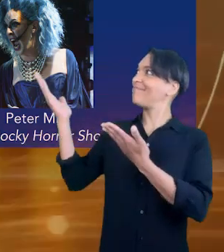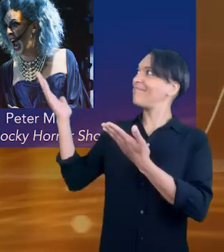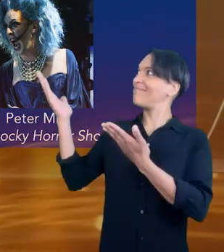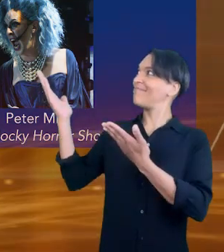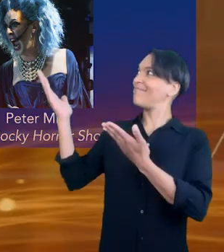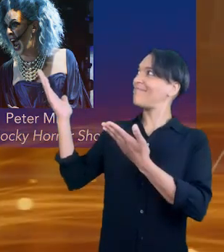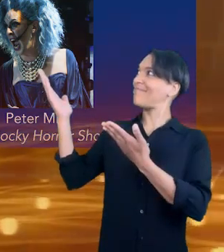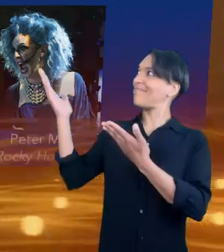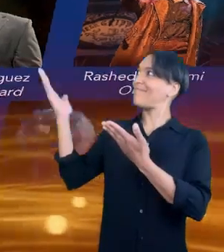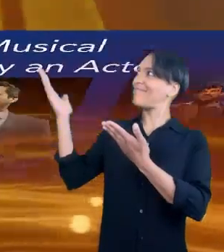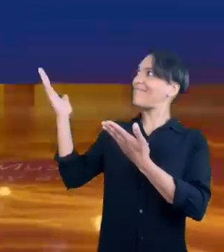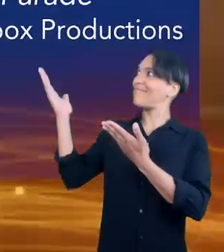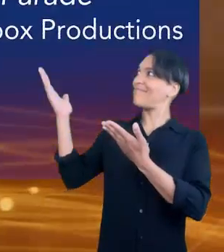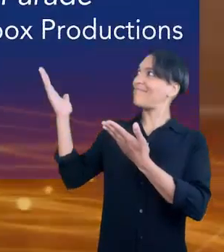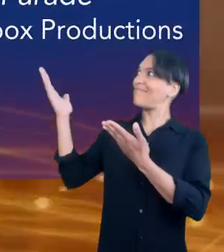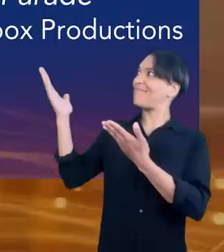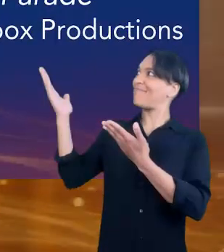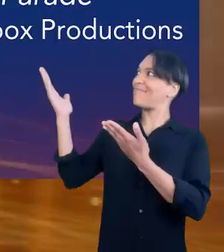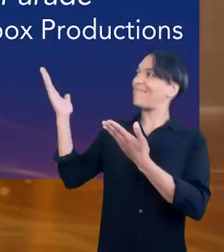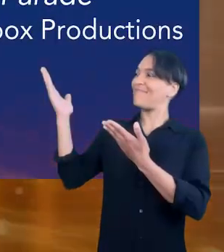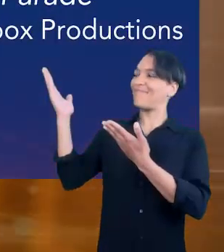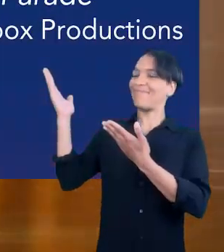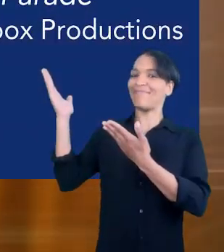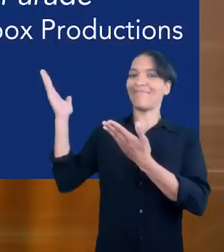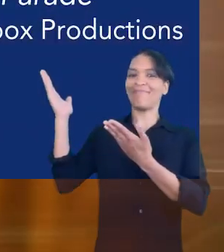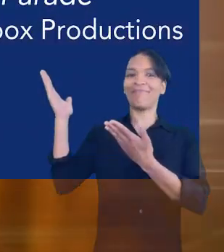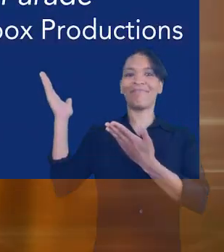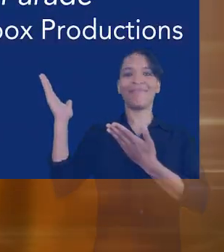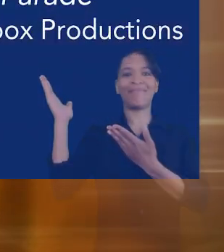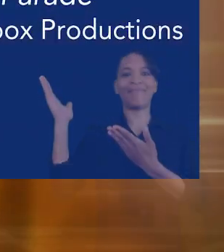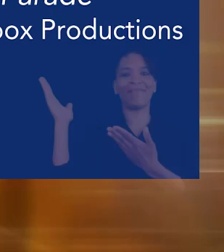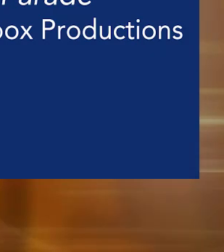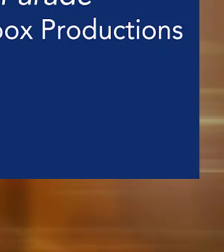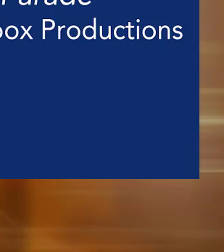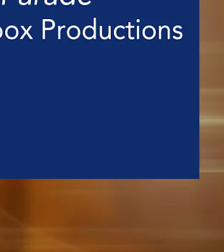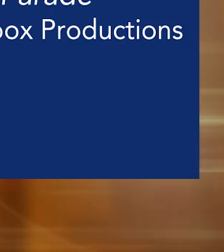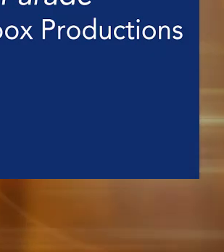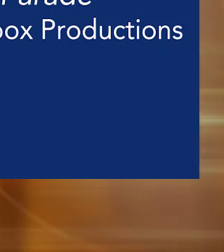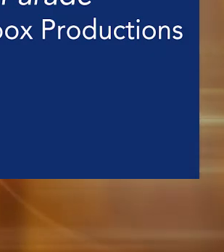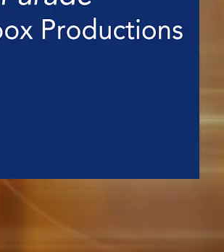Award goes to Aaron Patterson, Parade.